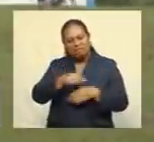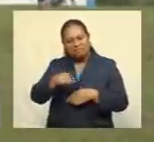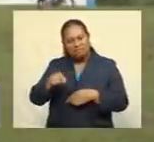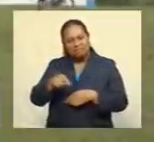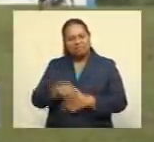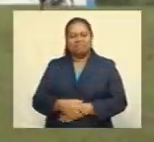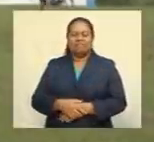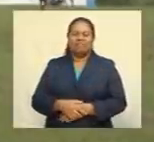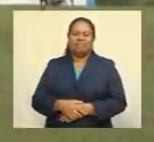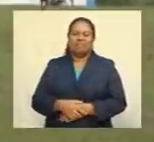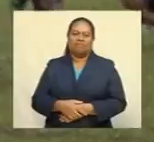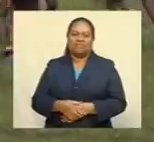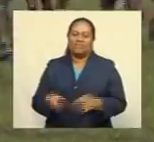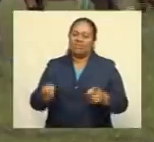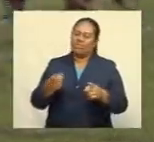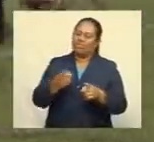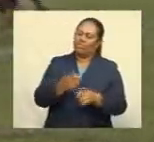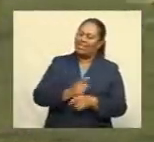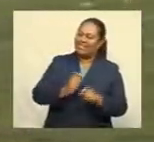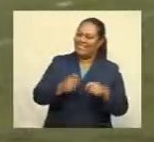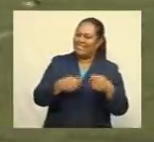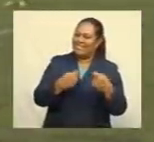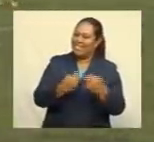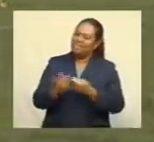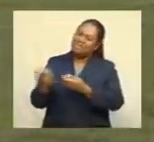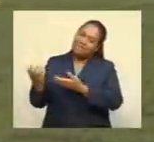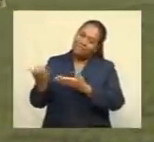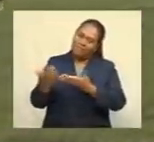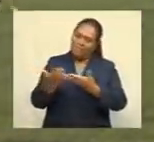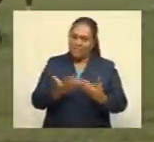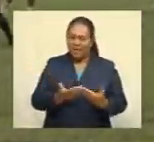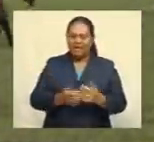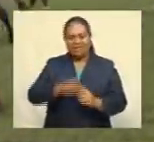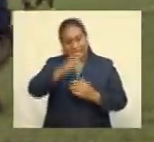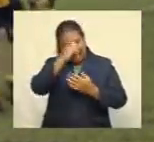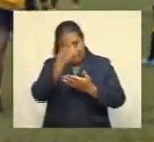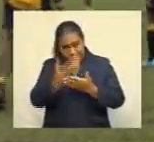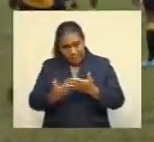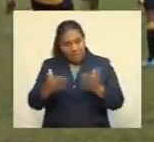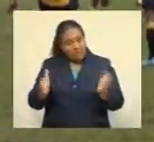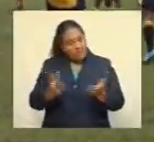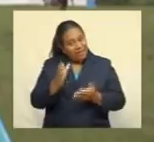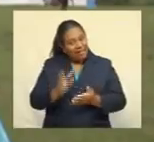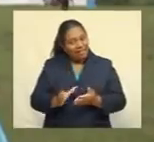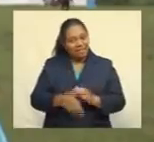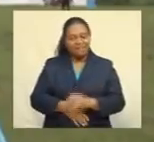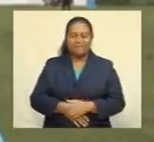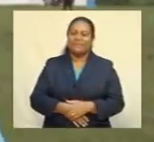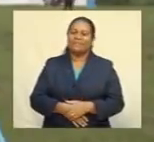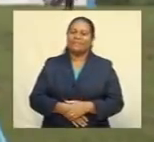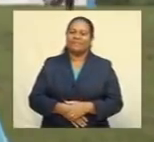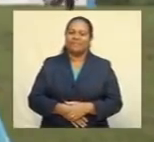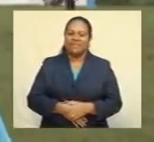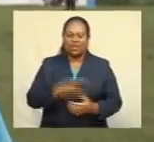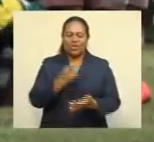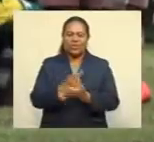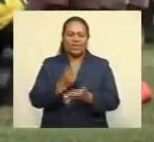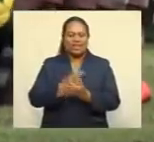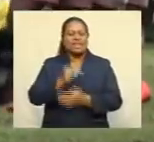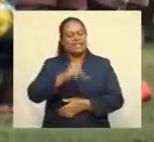We changed the team totally because we brought in the experienced players because we really needed this